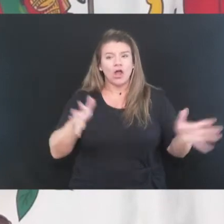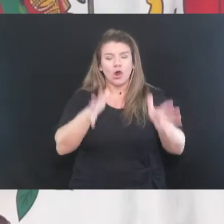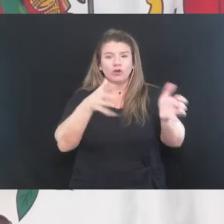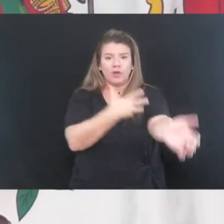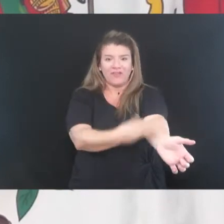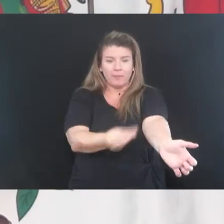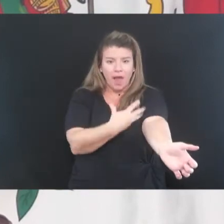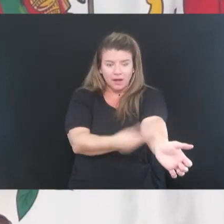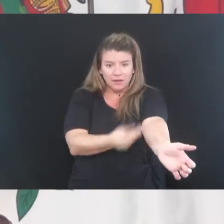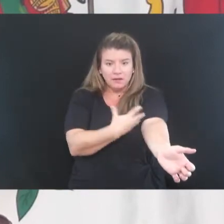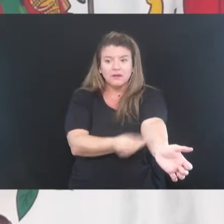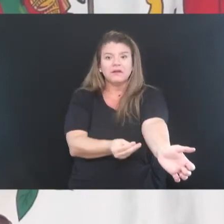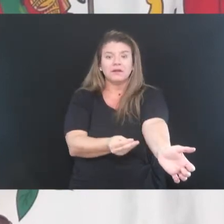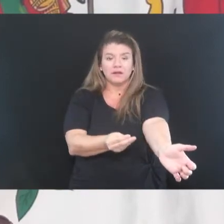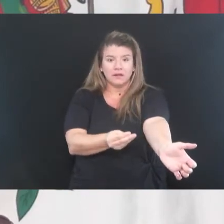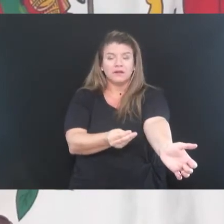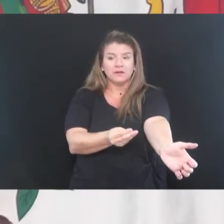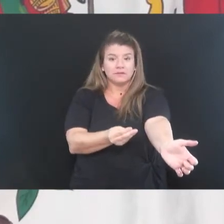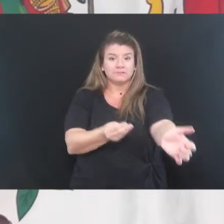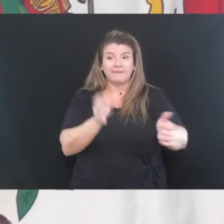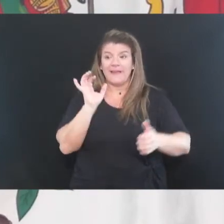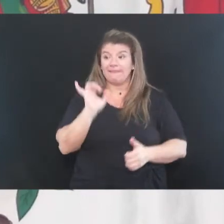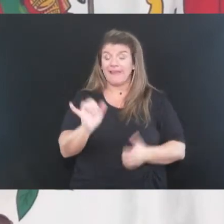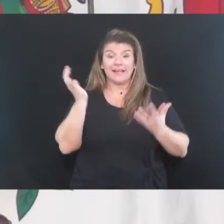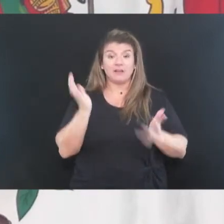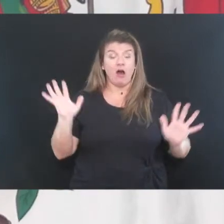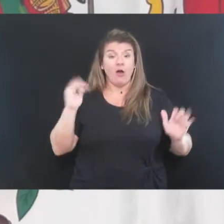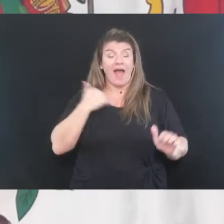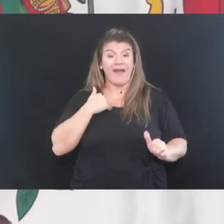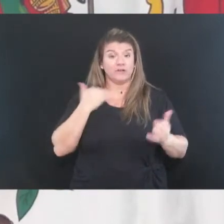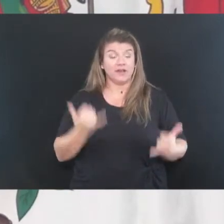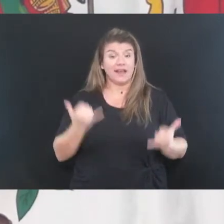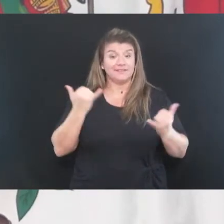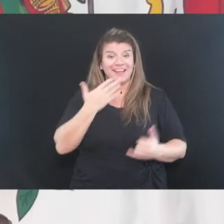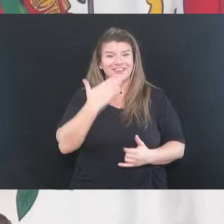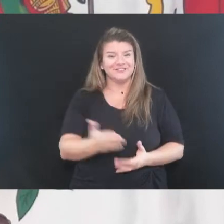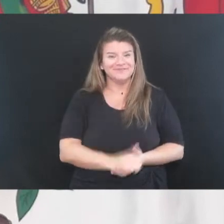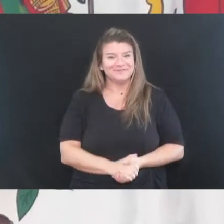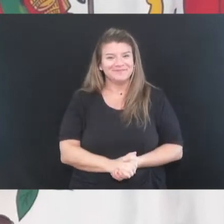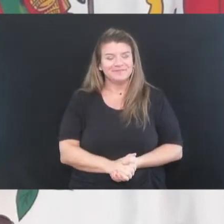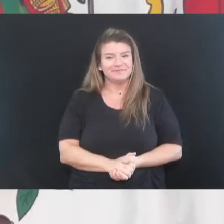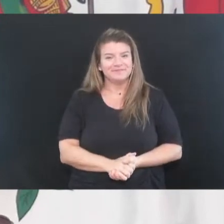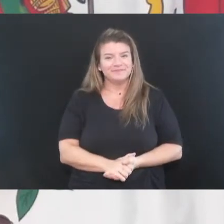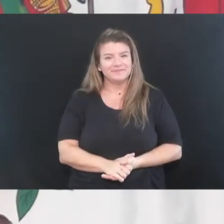like I said, and that is all that I have for right now. Thank you all so much.